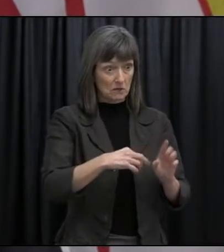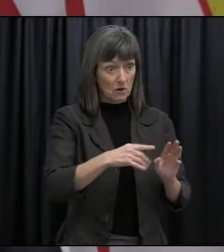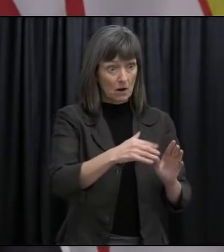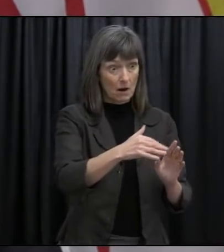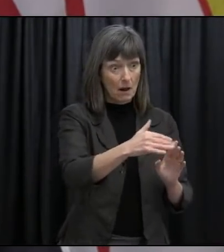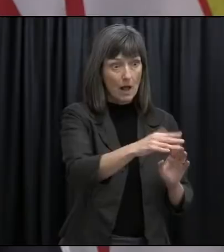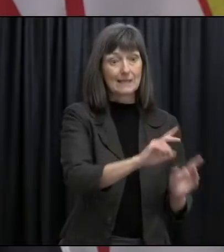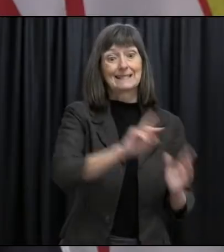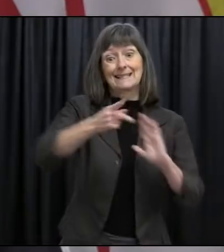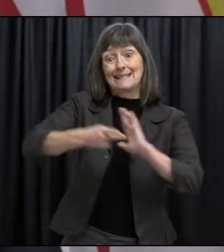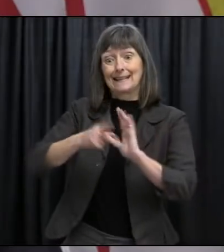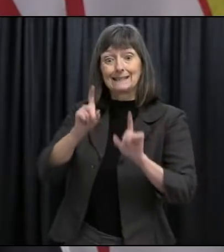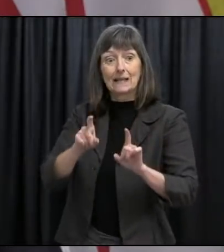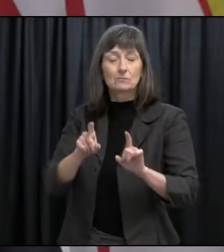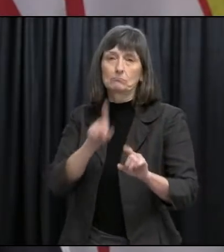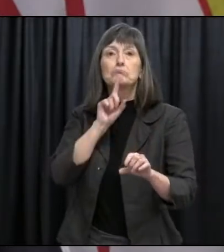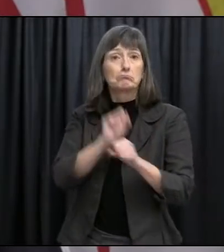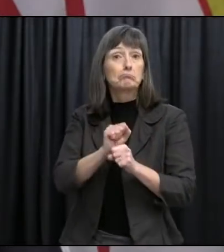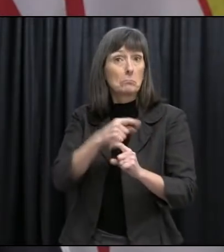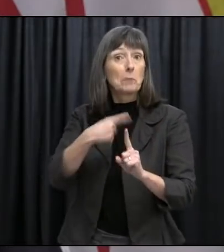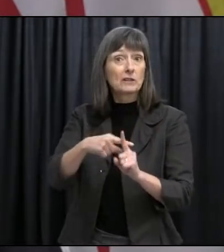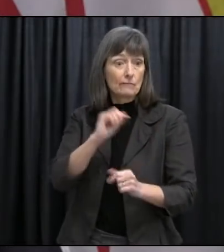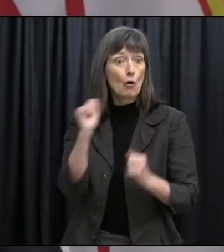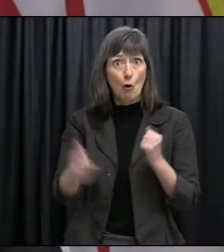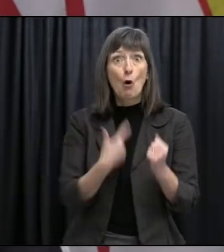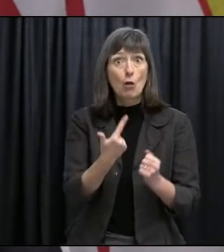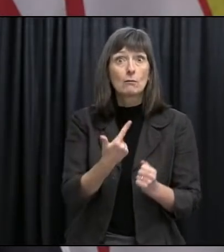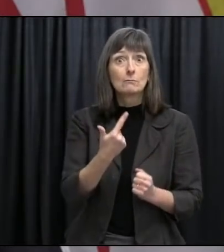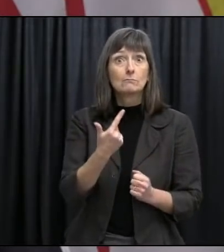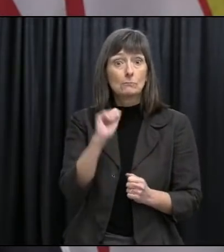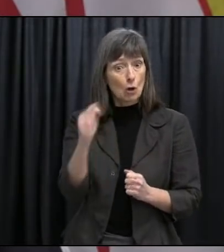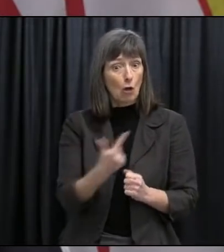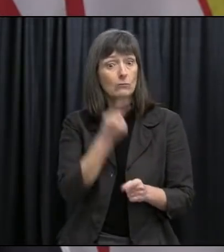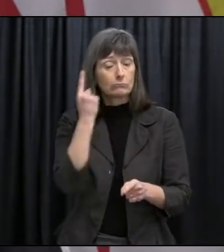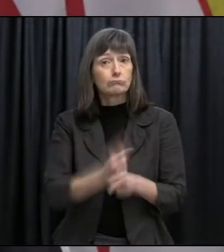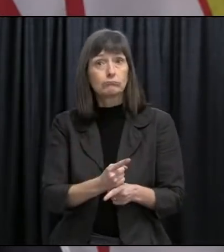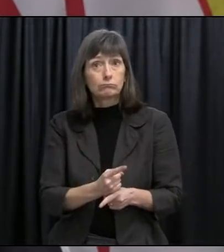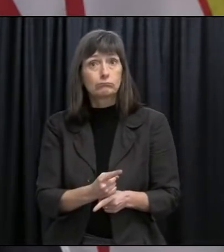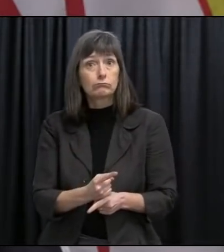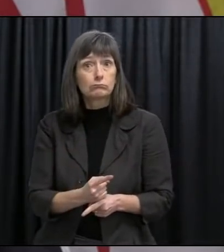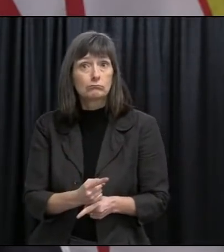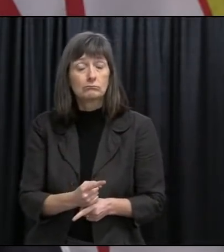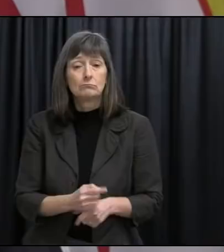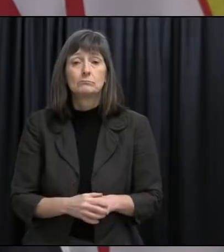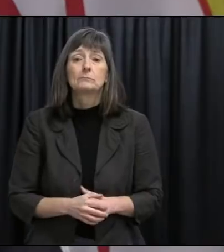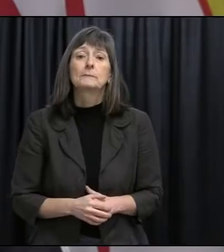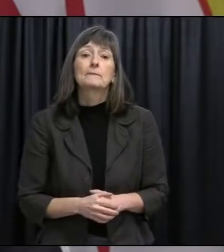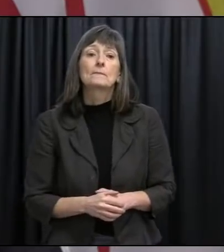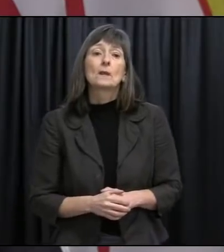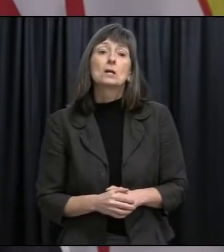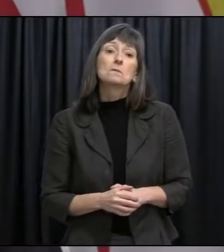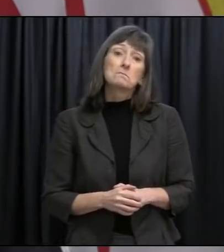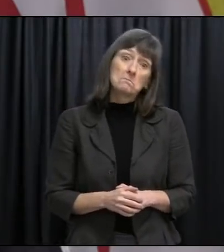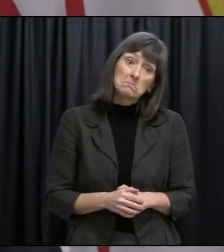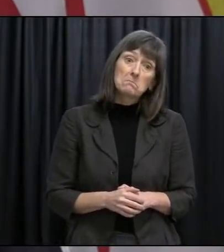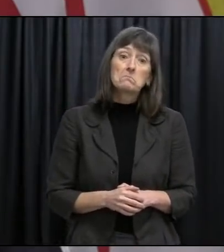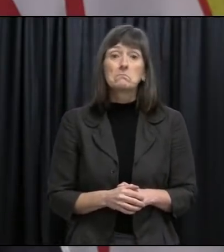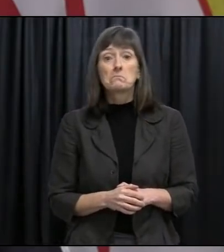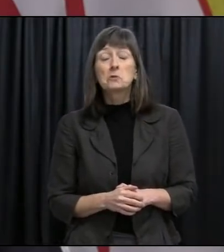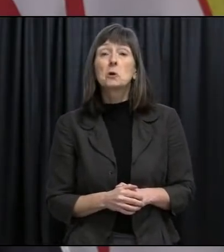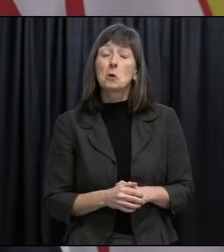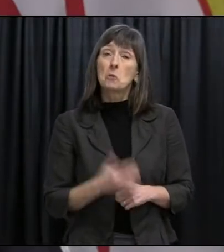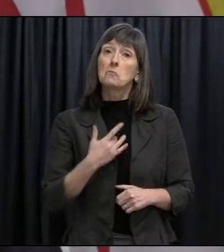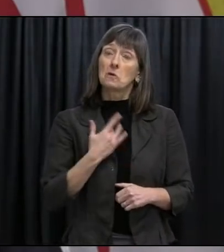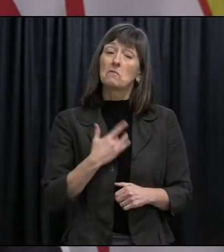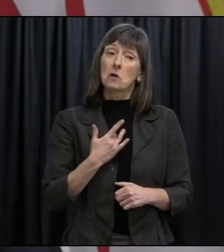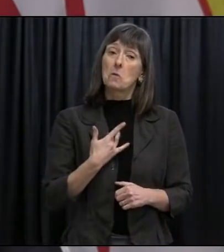on to be confirmed as positive in the PCR testing. So through that, we decided we need to